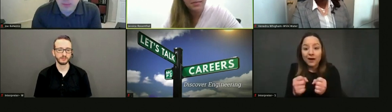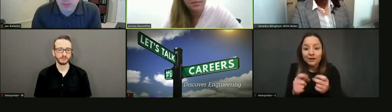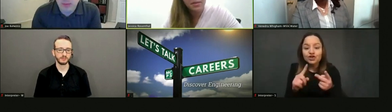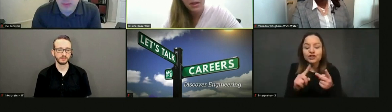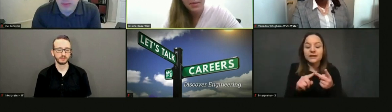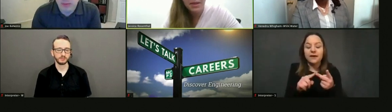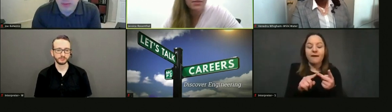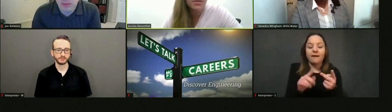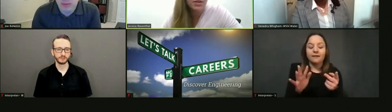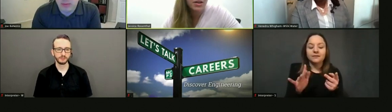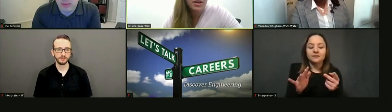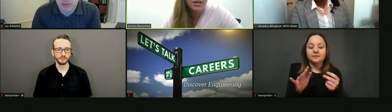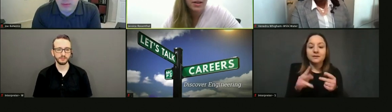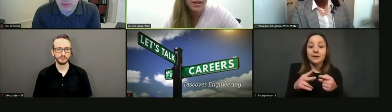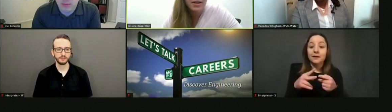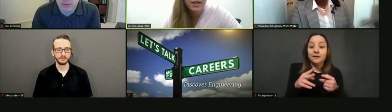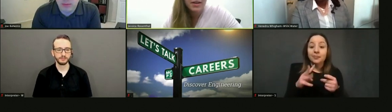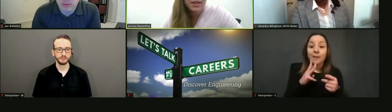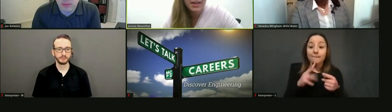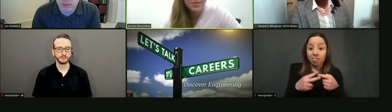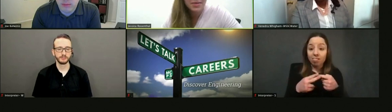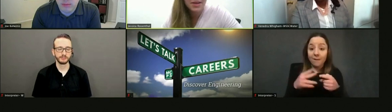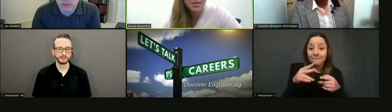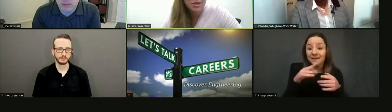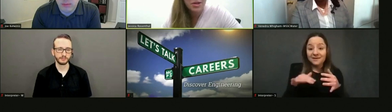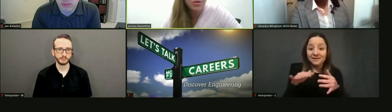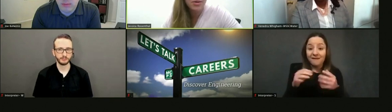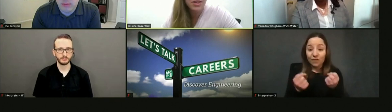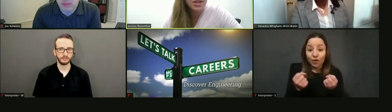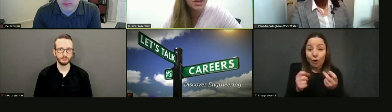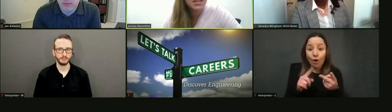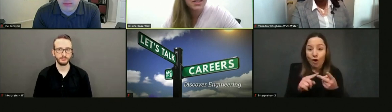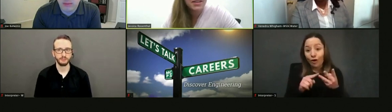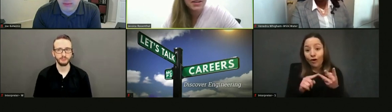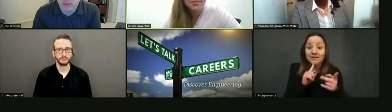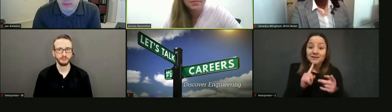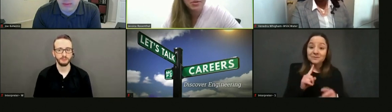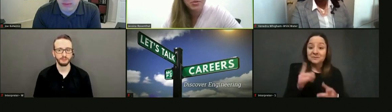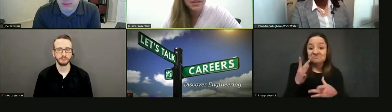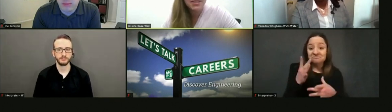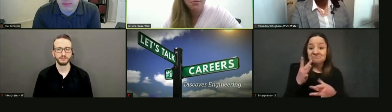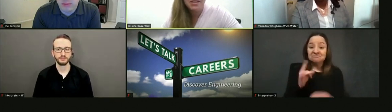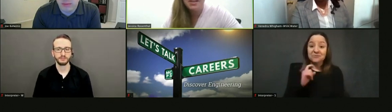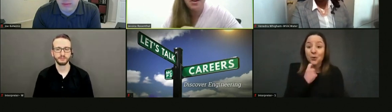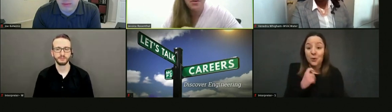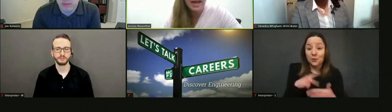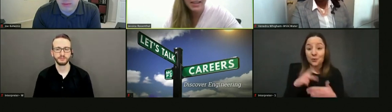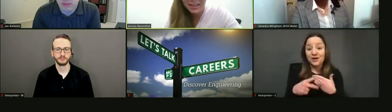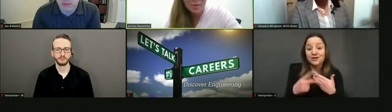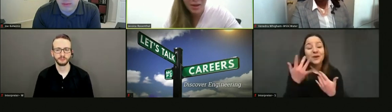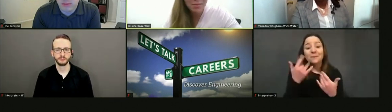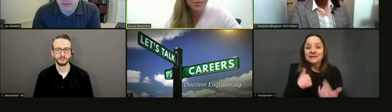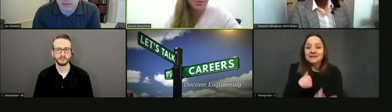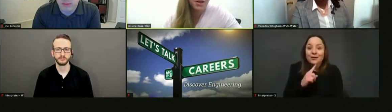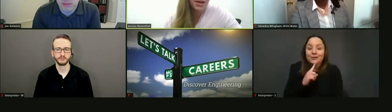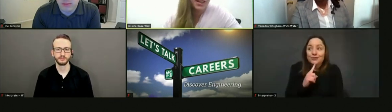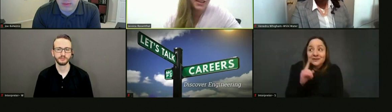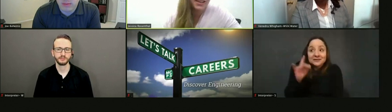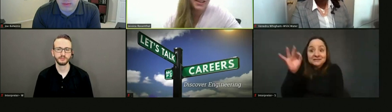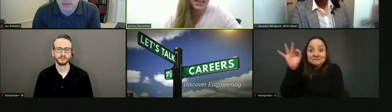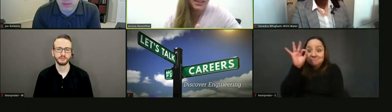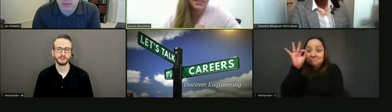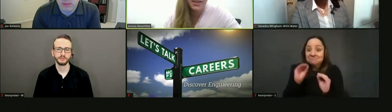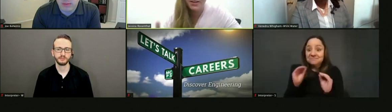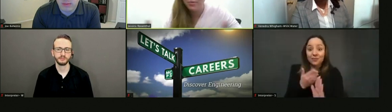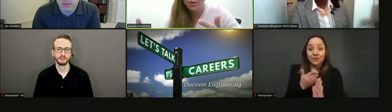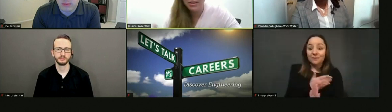on the plumbing of the car, that's been a pretty cool project, just because I really didn't know anything about it before.